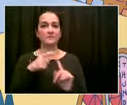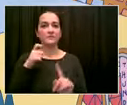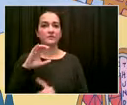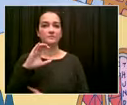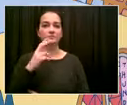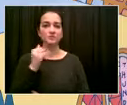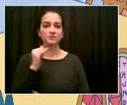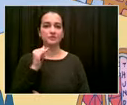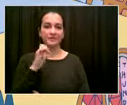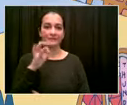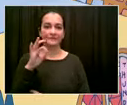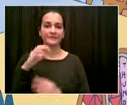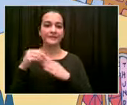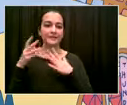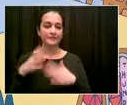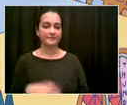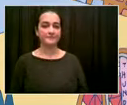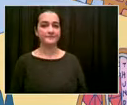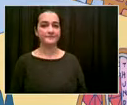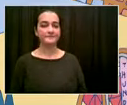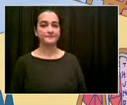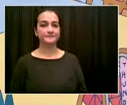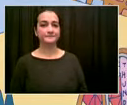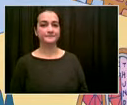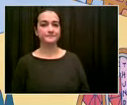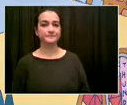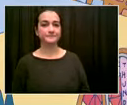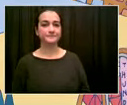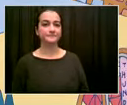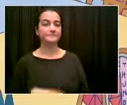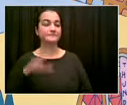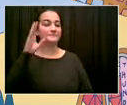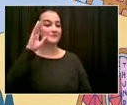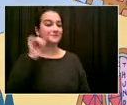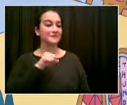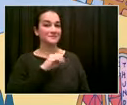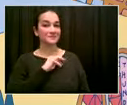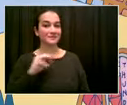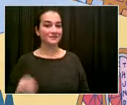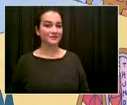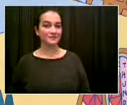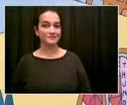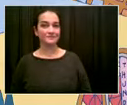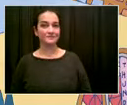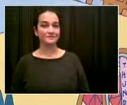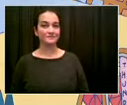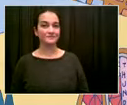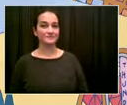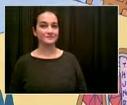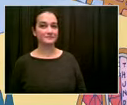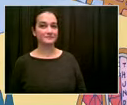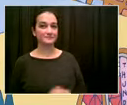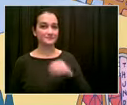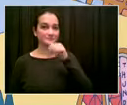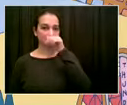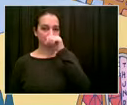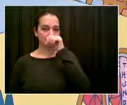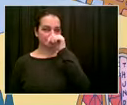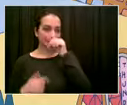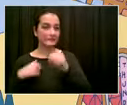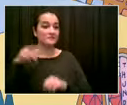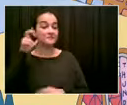Yes, Mr. Mayor, thanks for taking the call. As you probably heard on MSNBC, there's a steady drumbeat that progressives have overreached